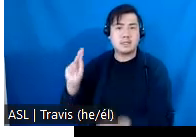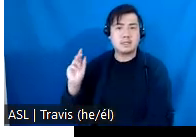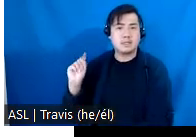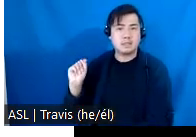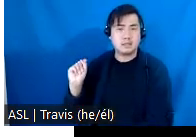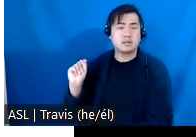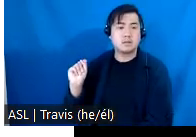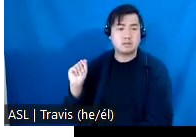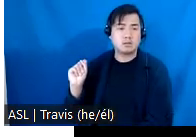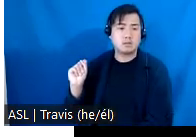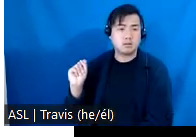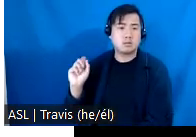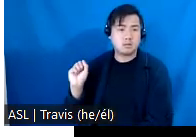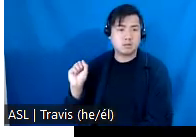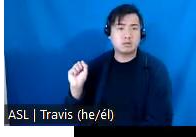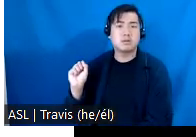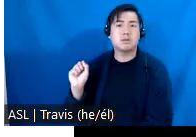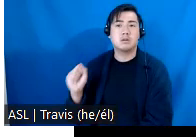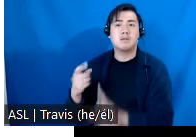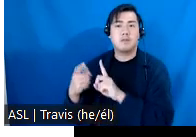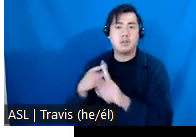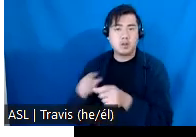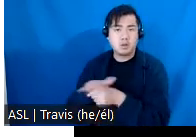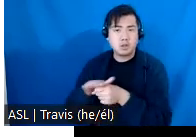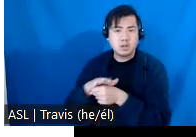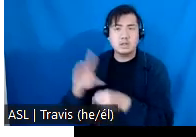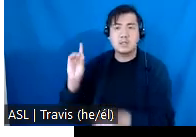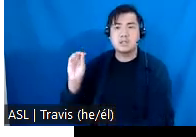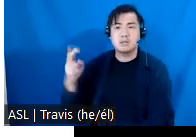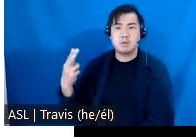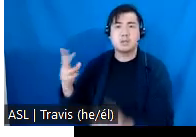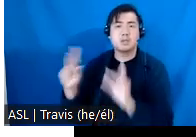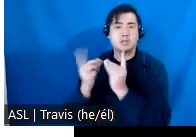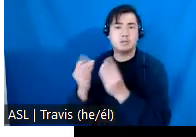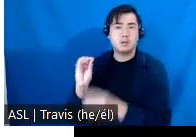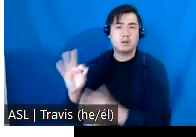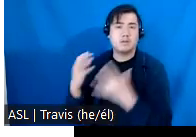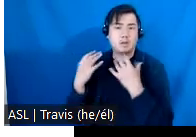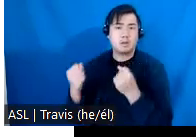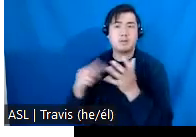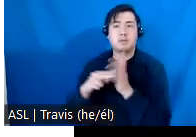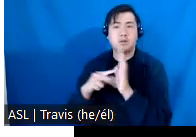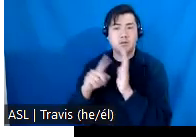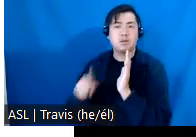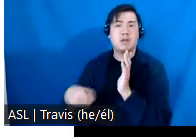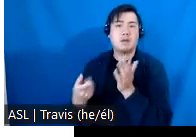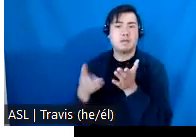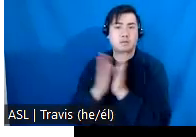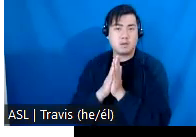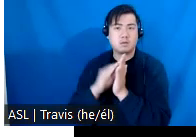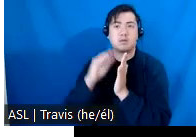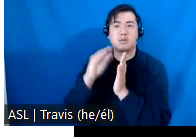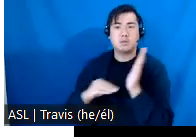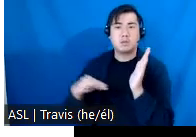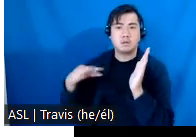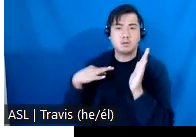And again, for the Department of Health, to order your free test kits, you have until the end of next week, and not all zip codes